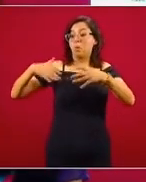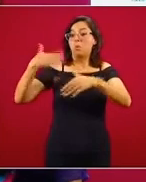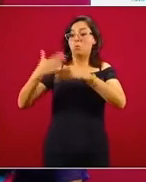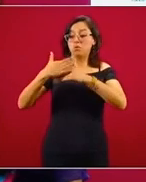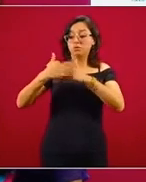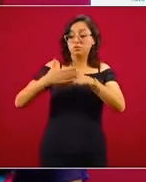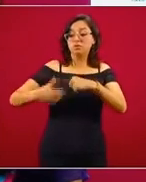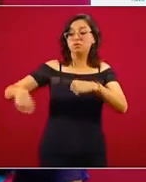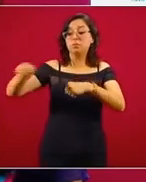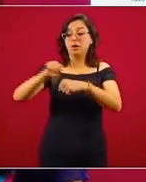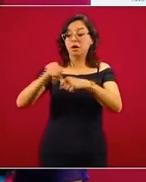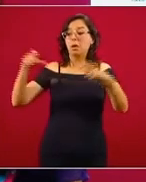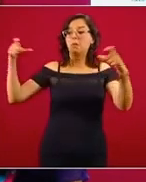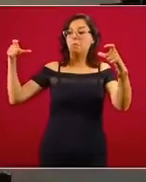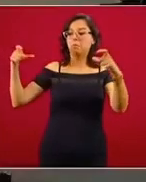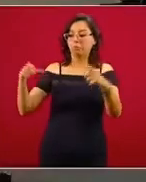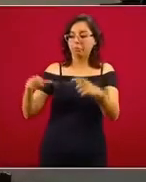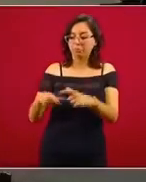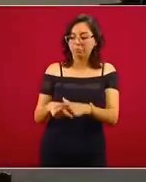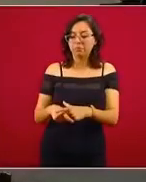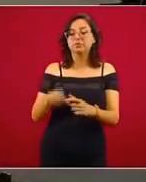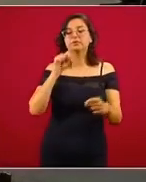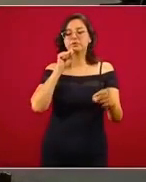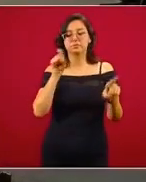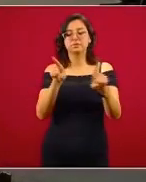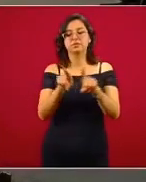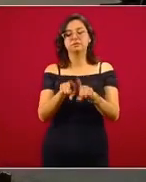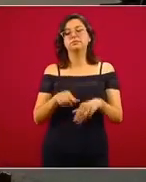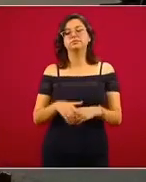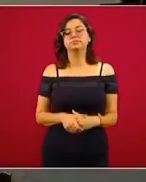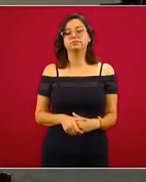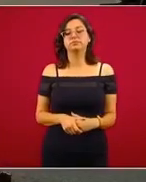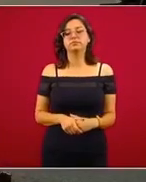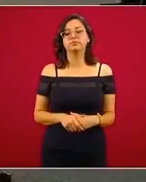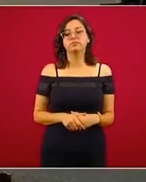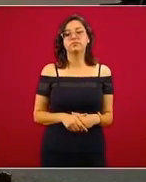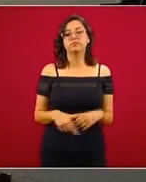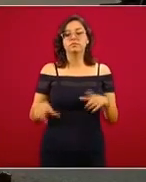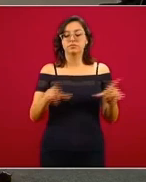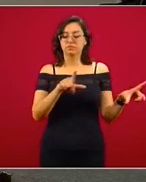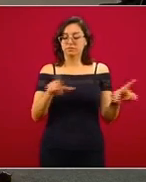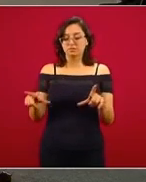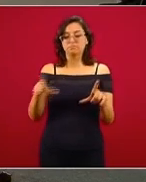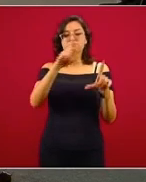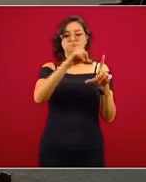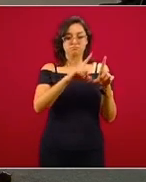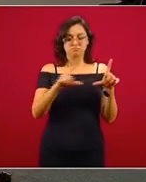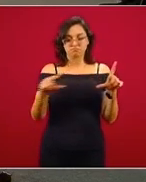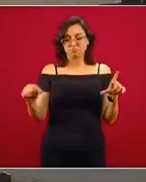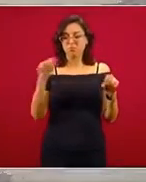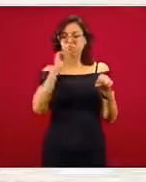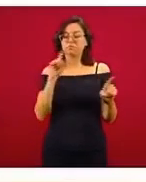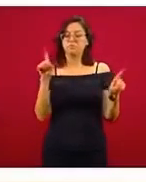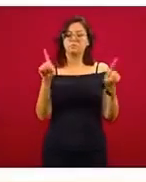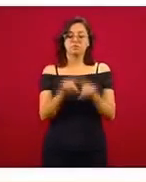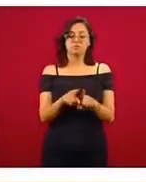But then, at some point, after they peak, they will start to show a downward